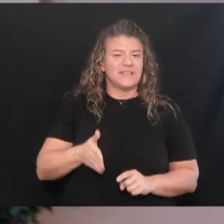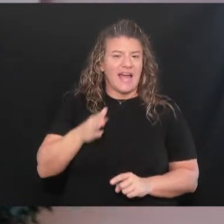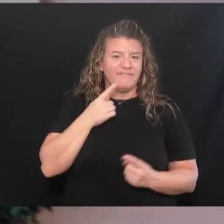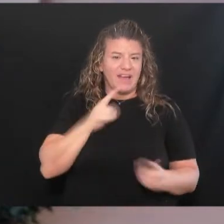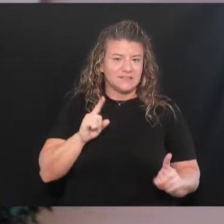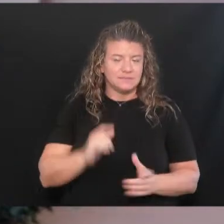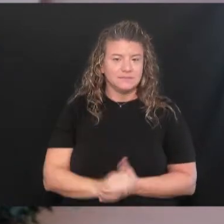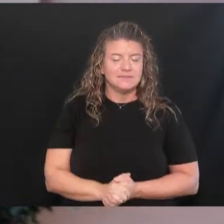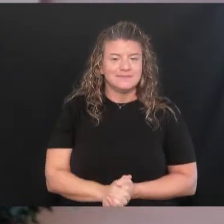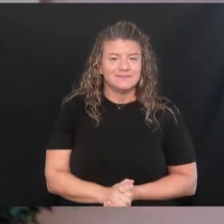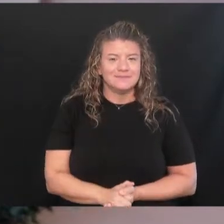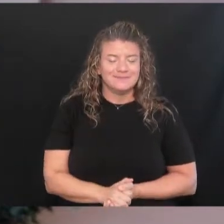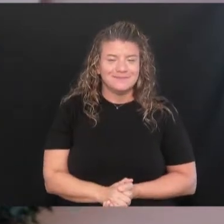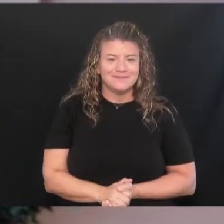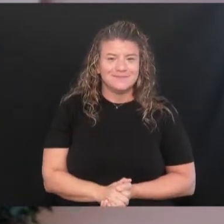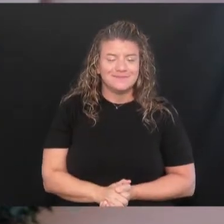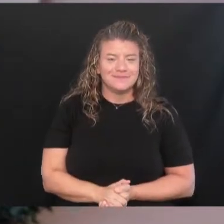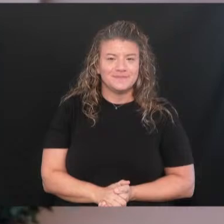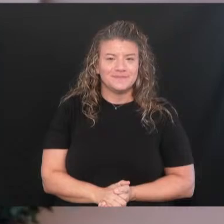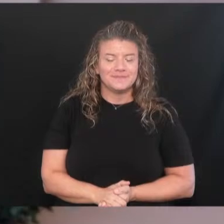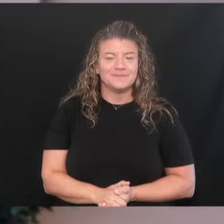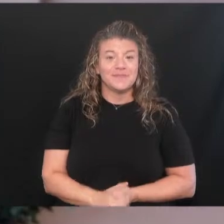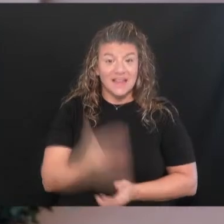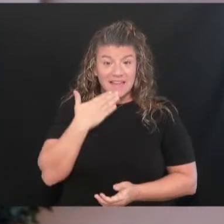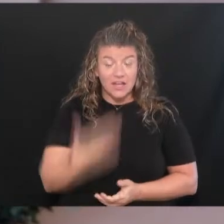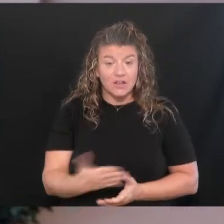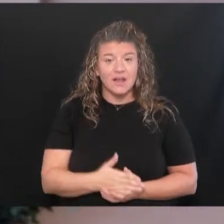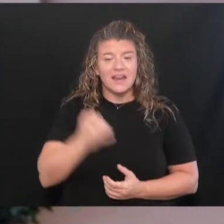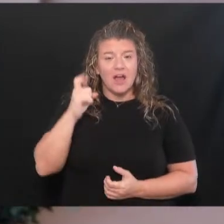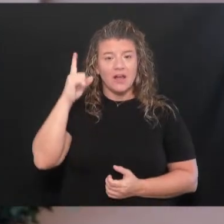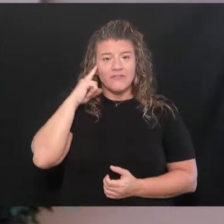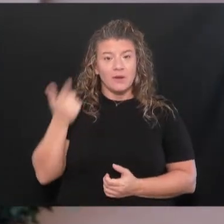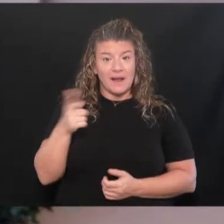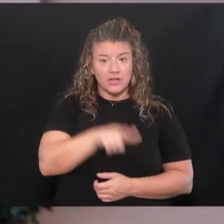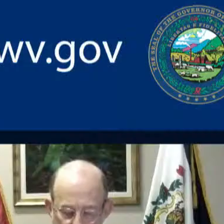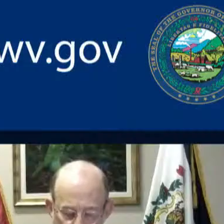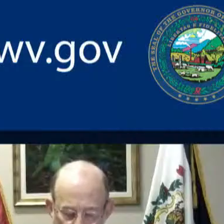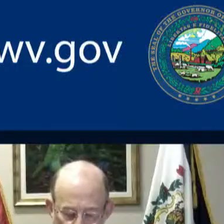COVID-19. All right, thank you, June. Governor, I'll turn it back to you.